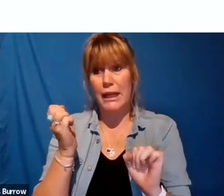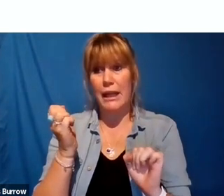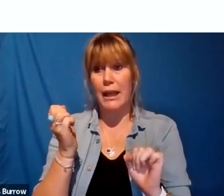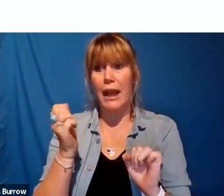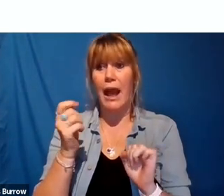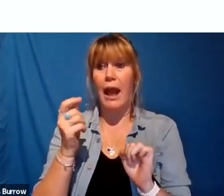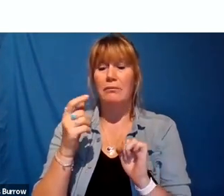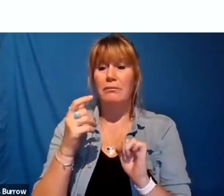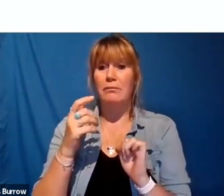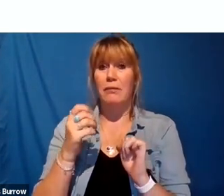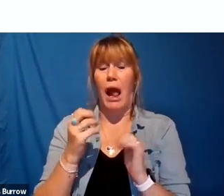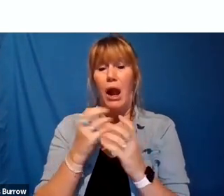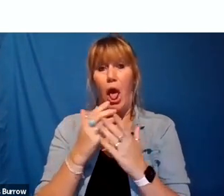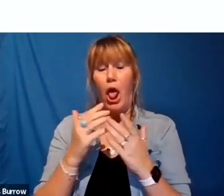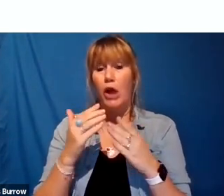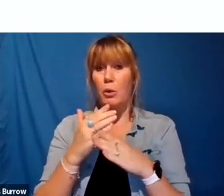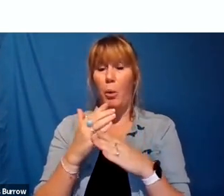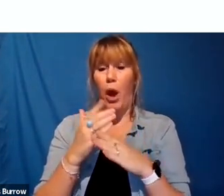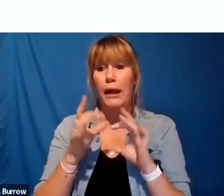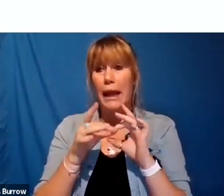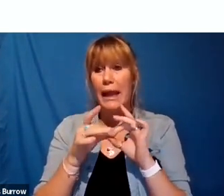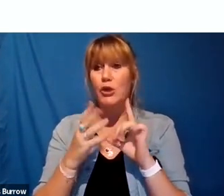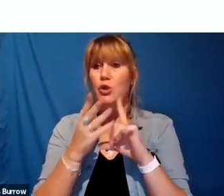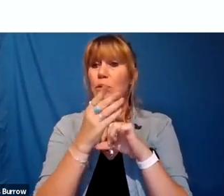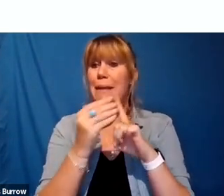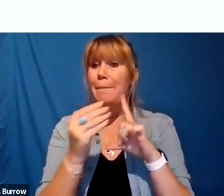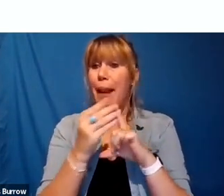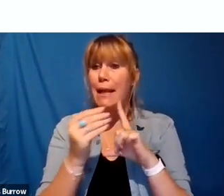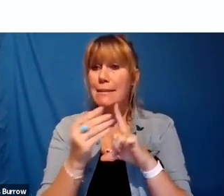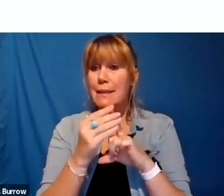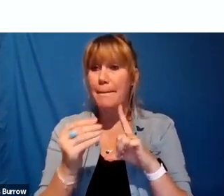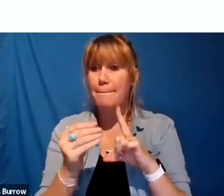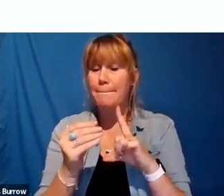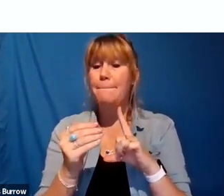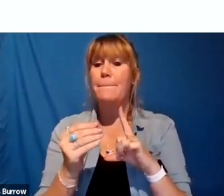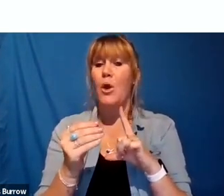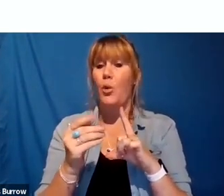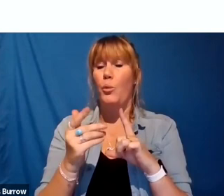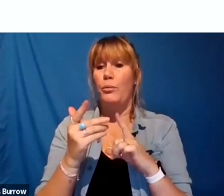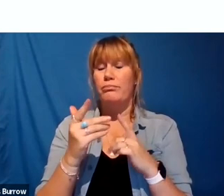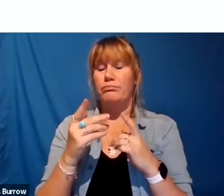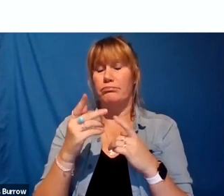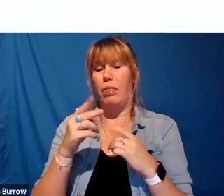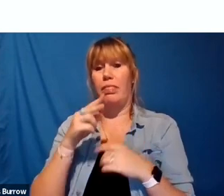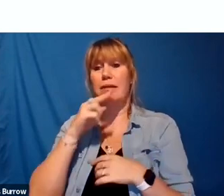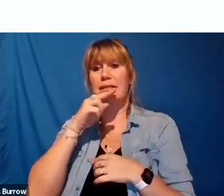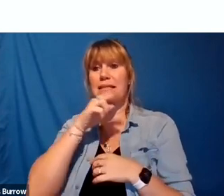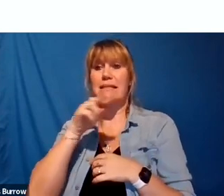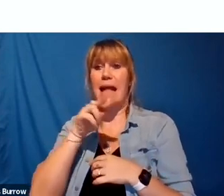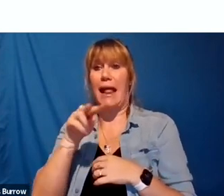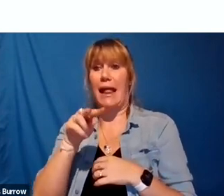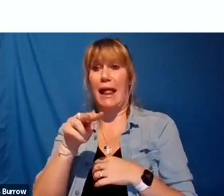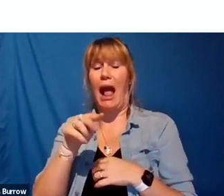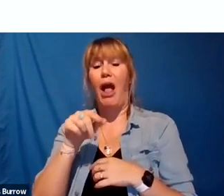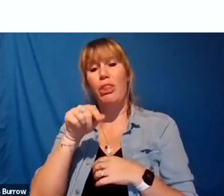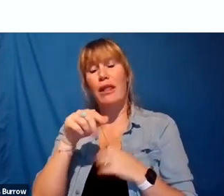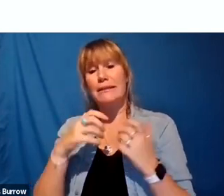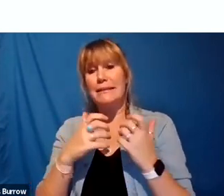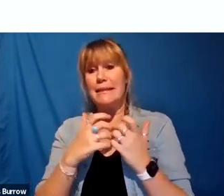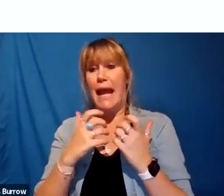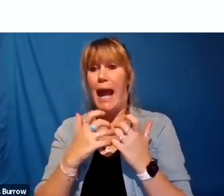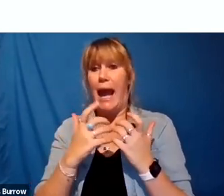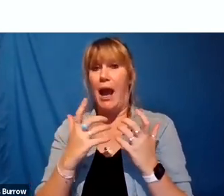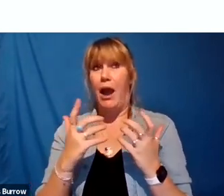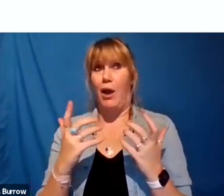of work based around symbolism of the snake. And this is just about how I sort of came to